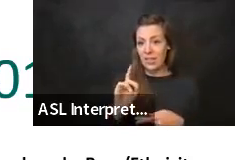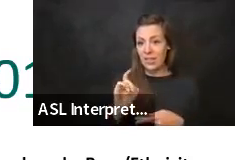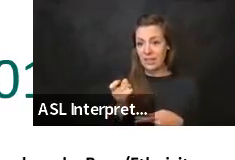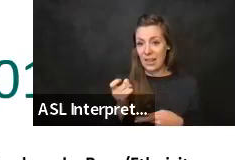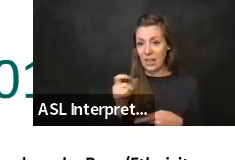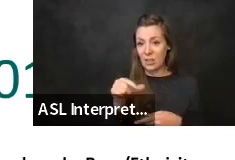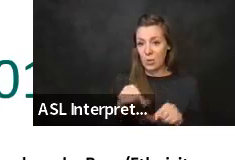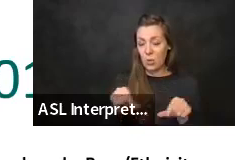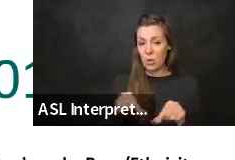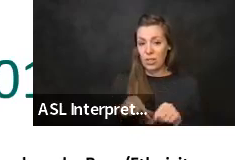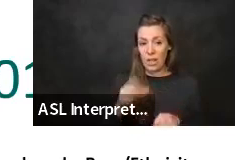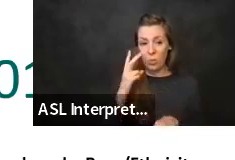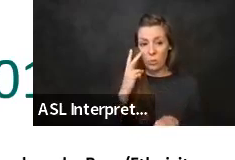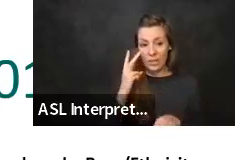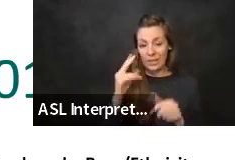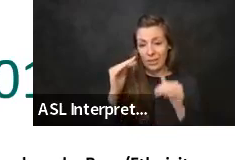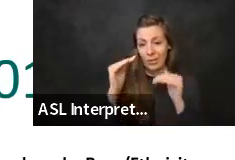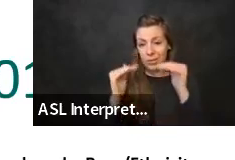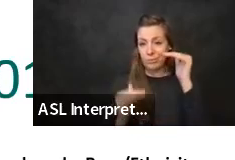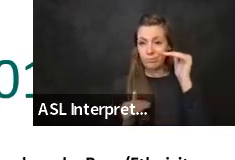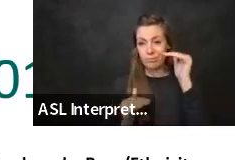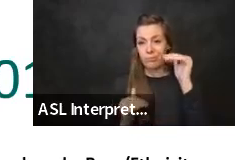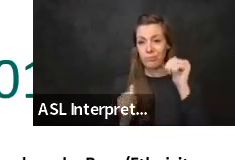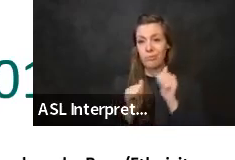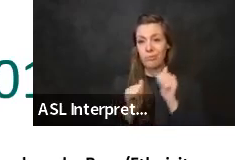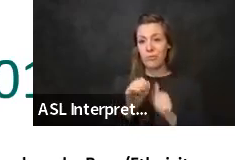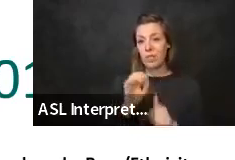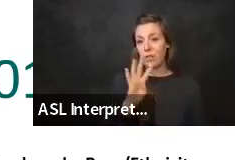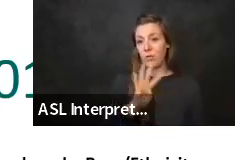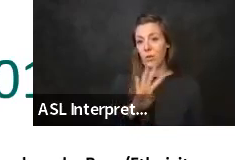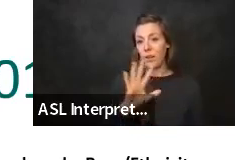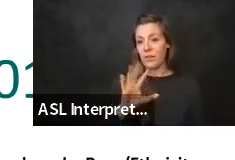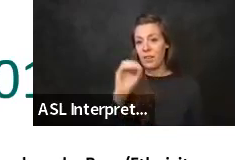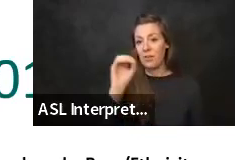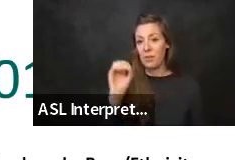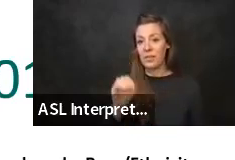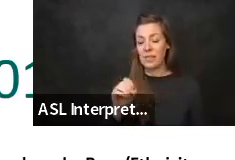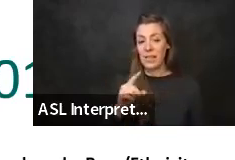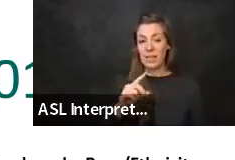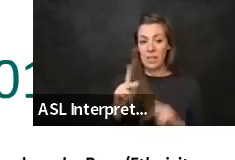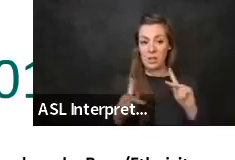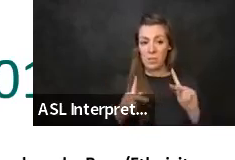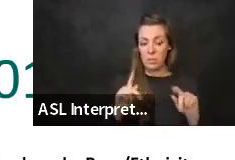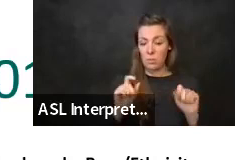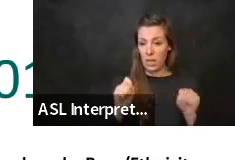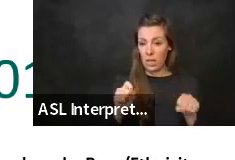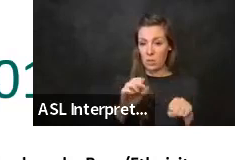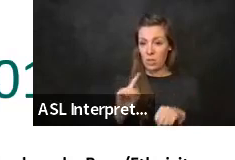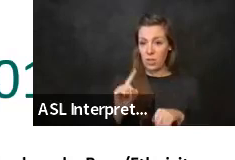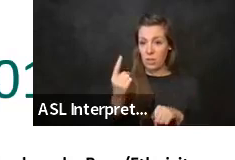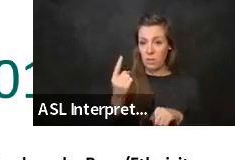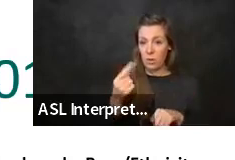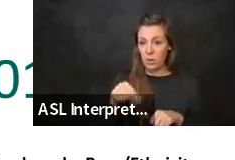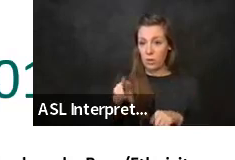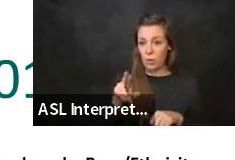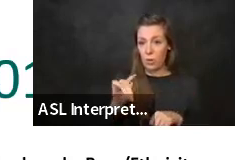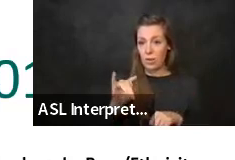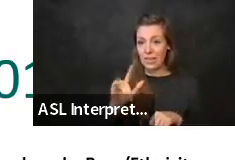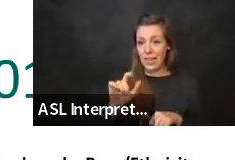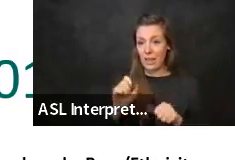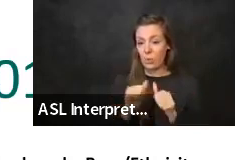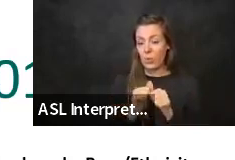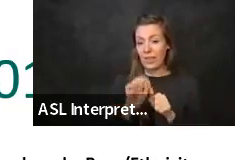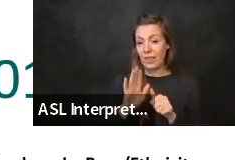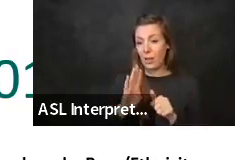that there is some disparity with 45% of those eligible in the first quartile with their booster dose as